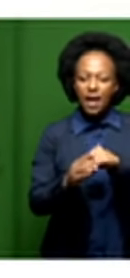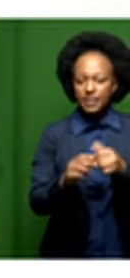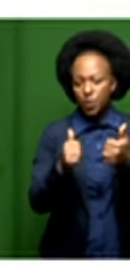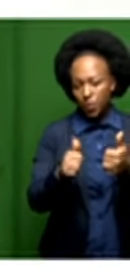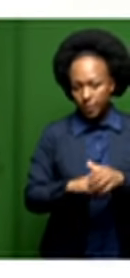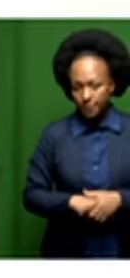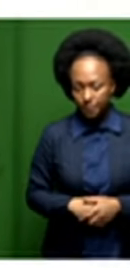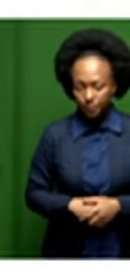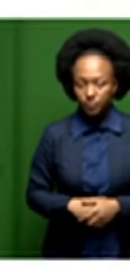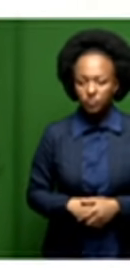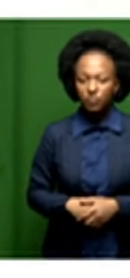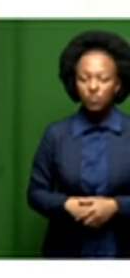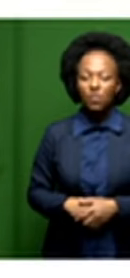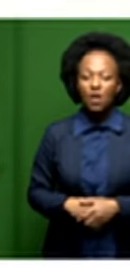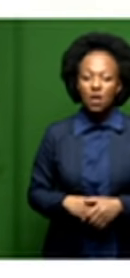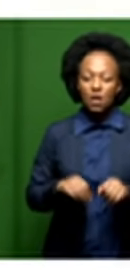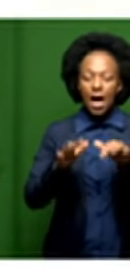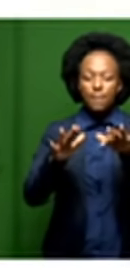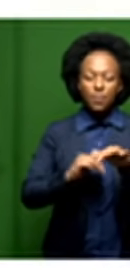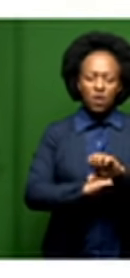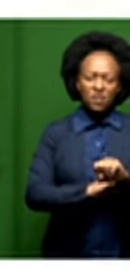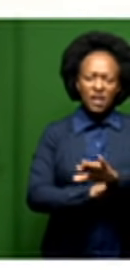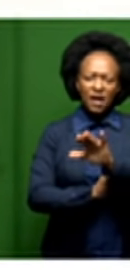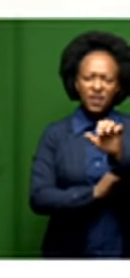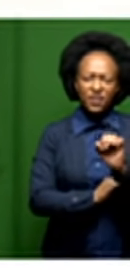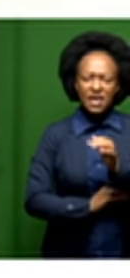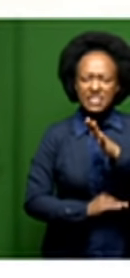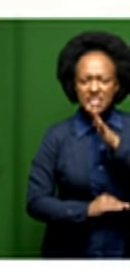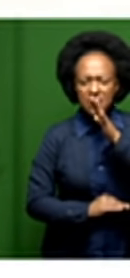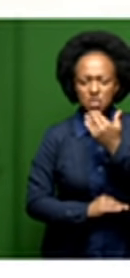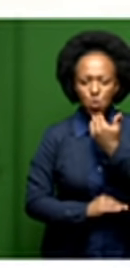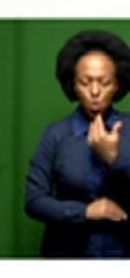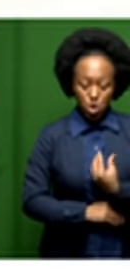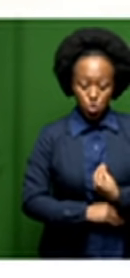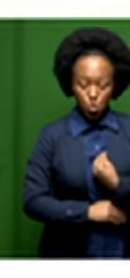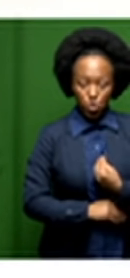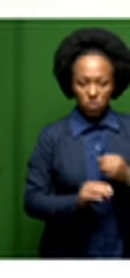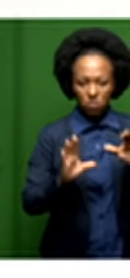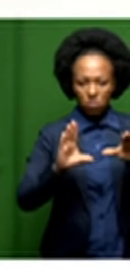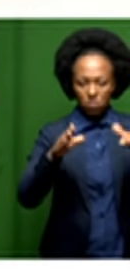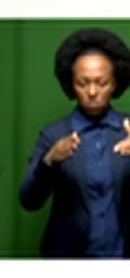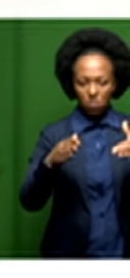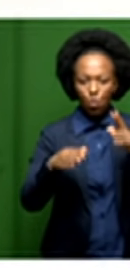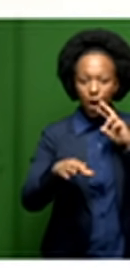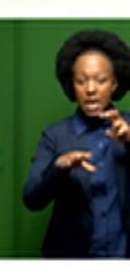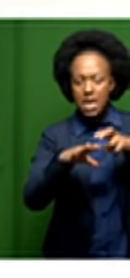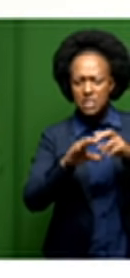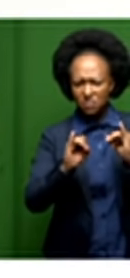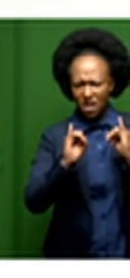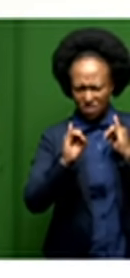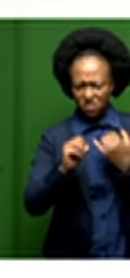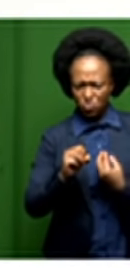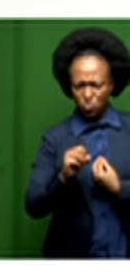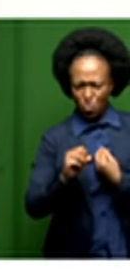population is dominated by young people, and these are the people that are required very seriously for the future.